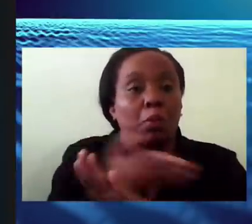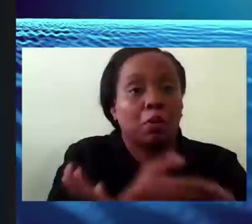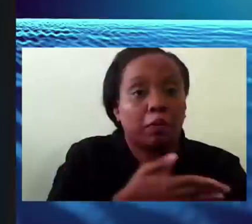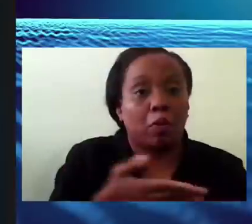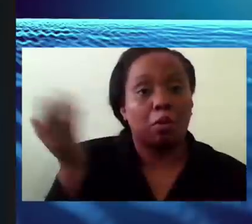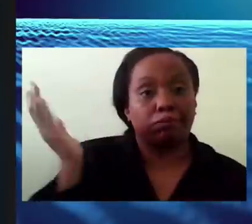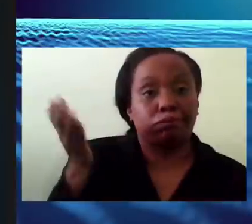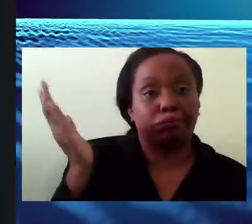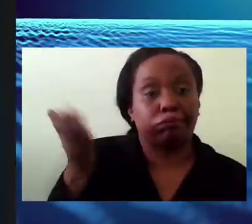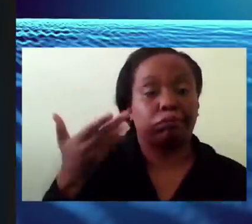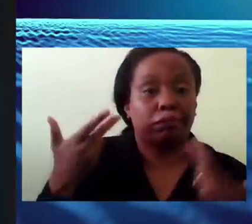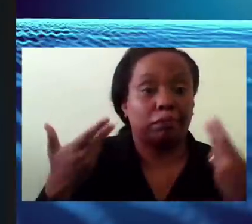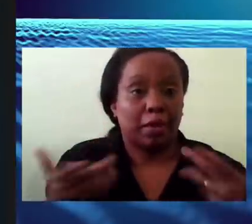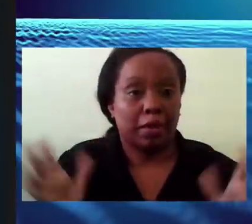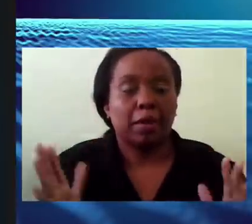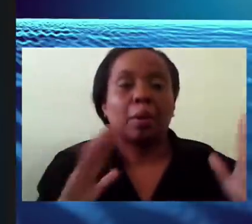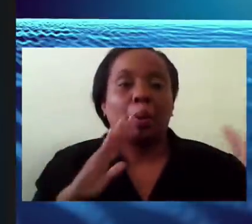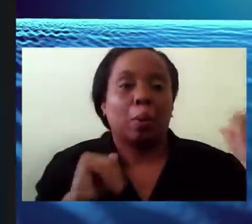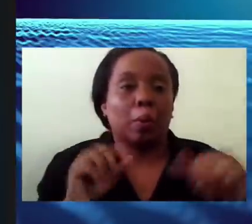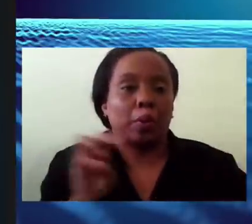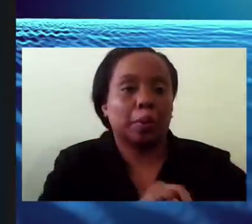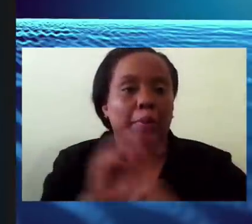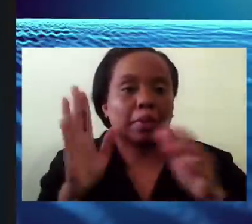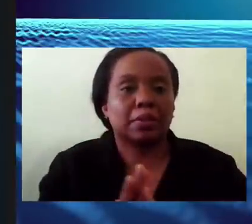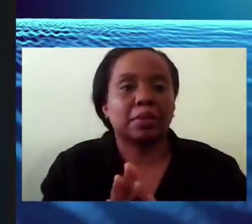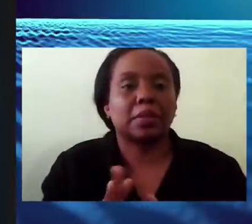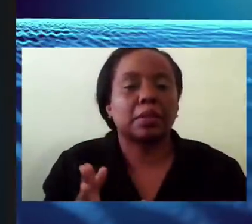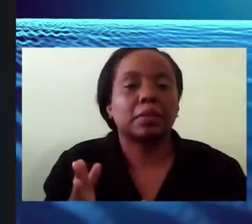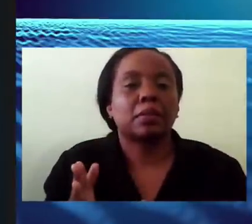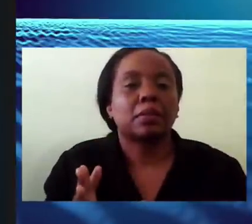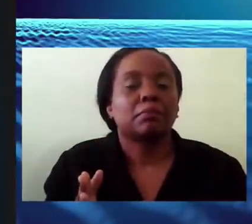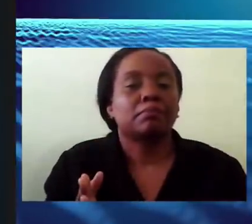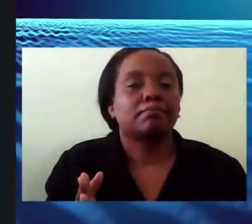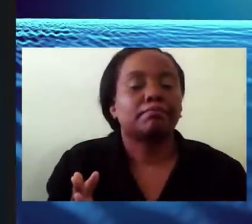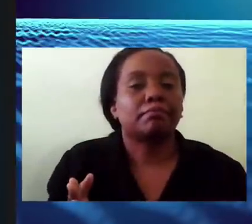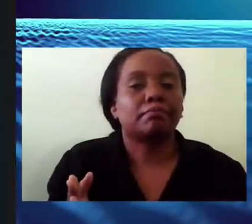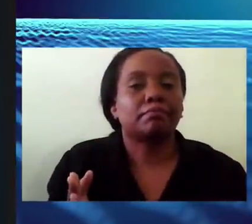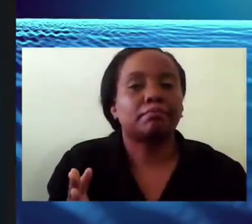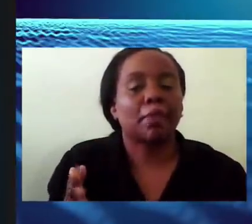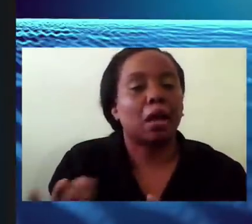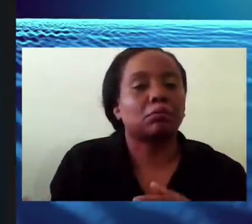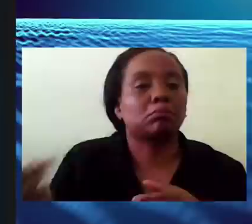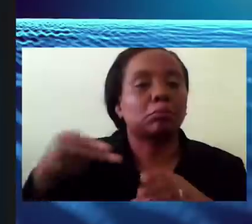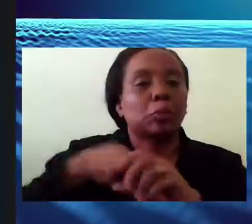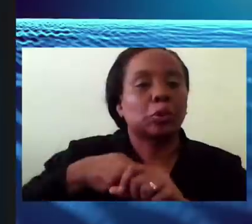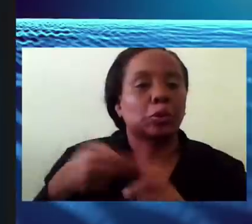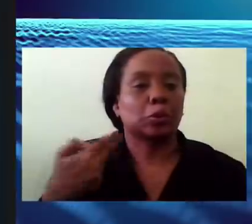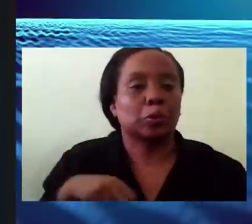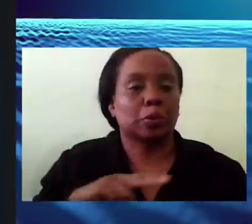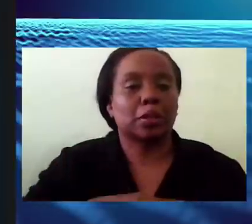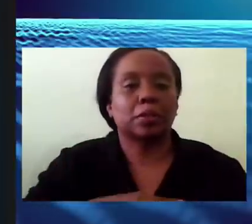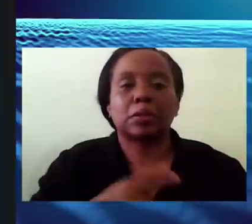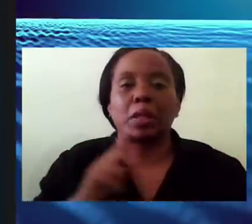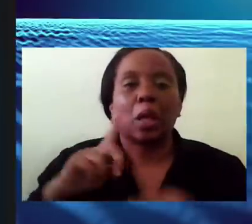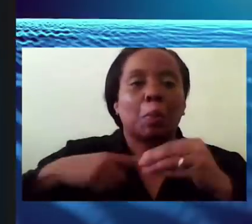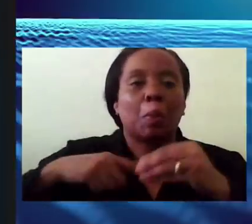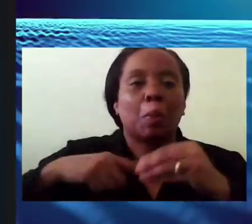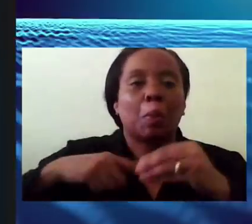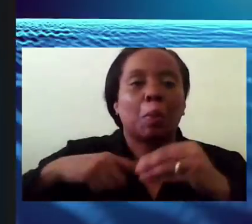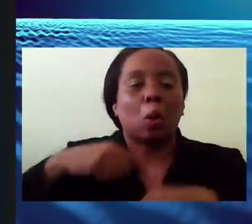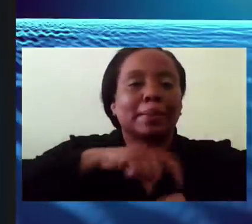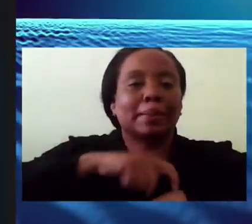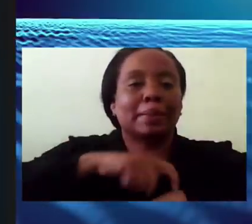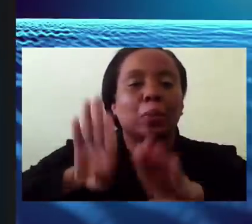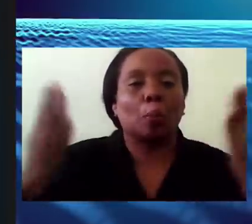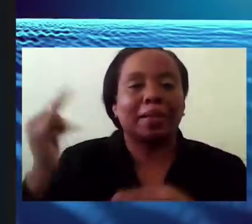Minister Cummins will be able to update us with what all Barbadians want to know as in the timing of the opening of the airport. I just want to